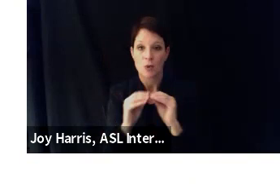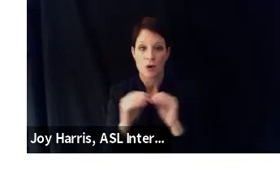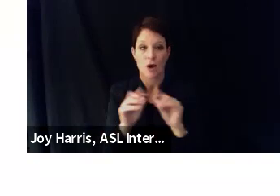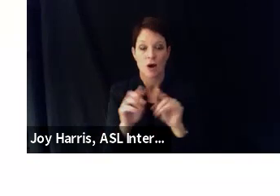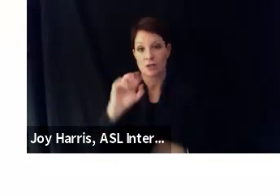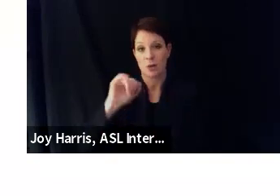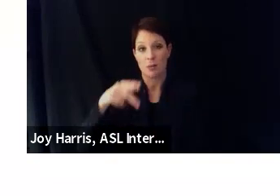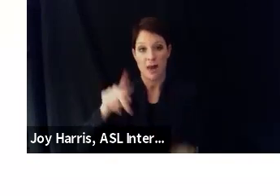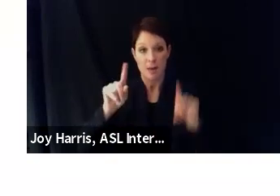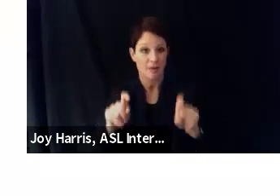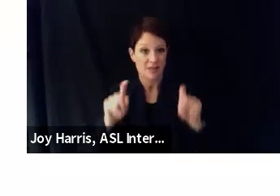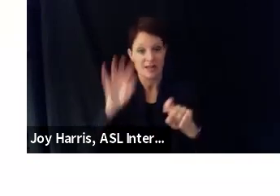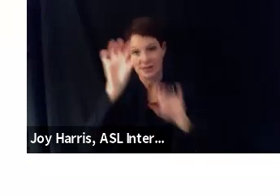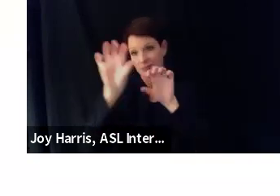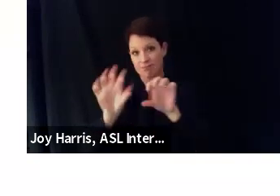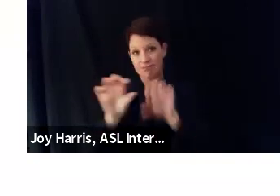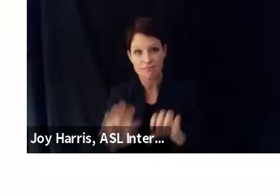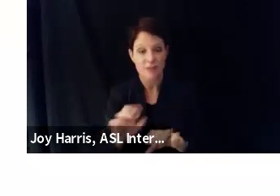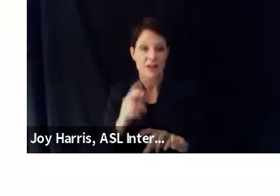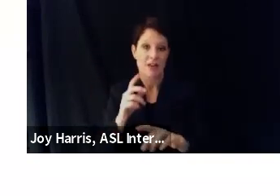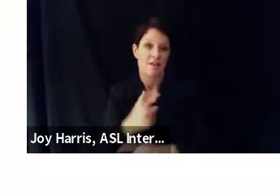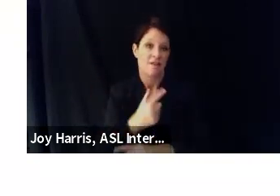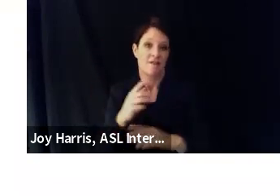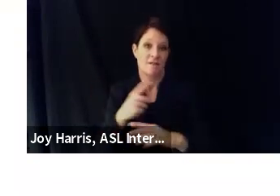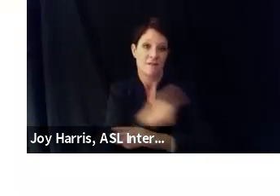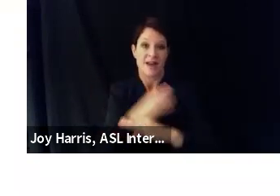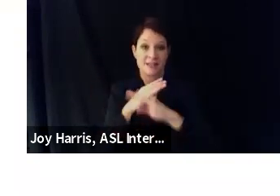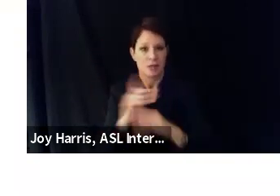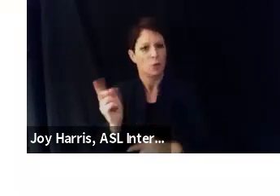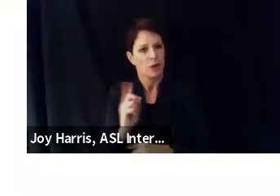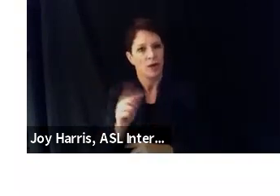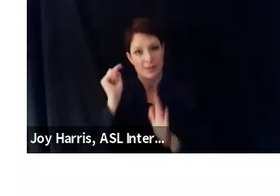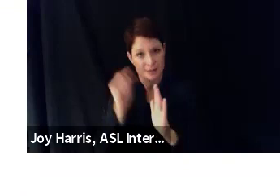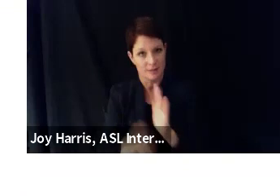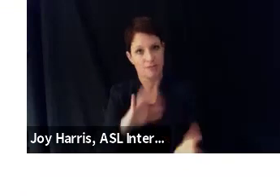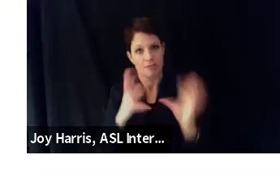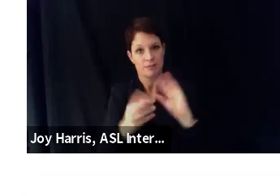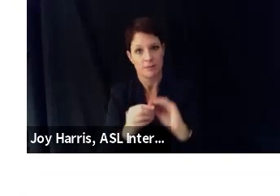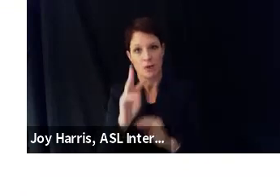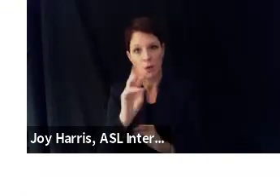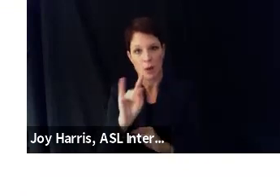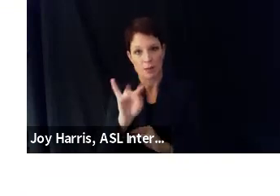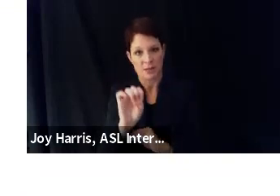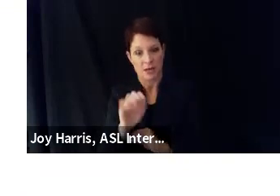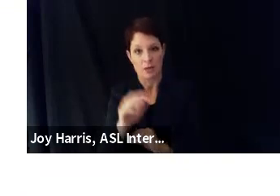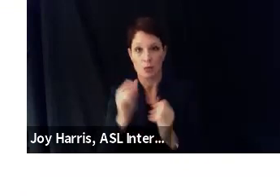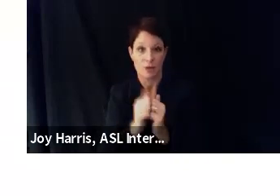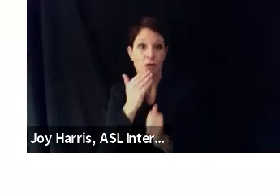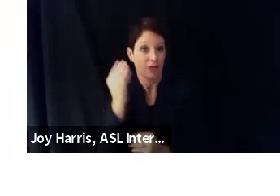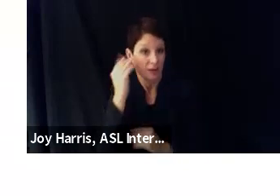of testing sites and vaccine sites and a list of events. So it's a pretty comprehensive website that has a lot of information.